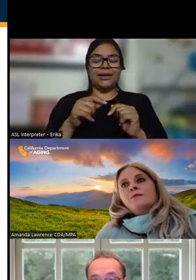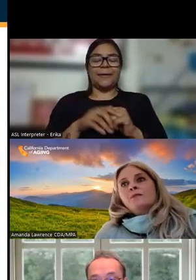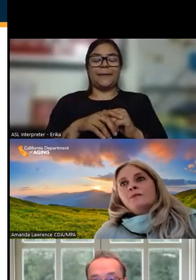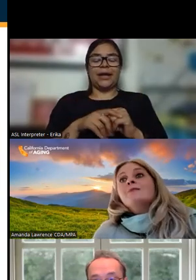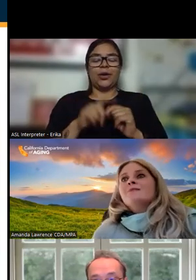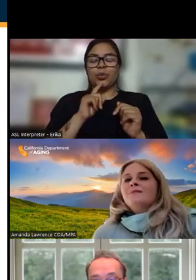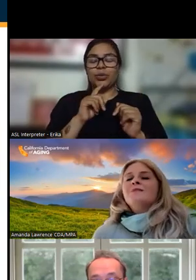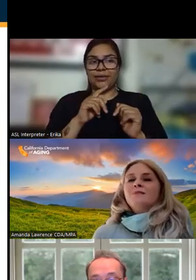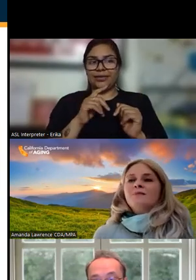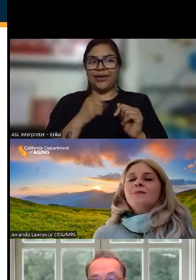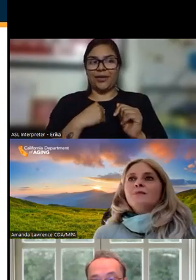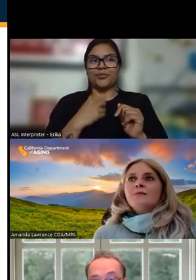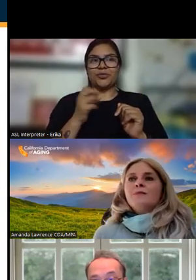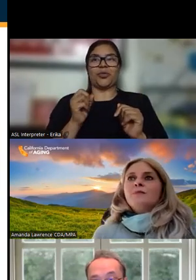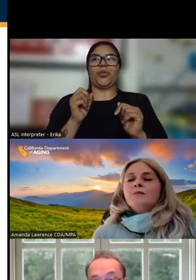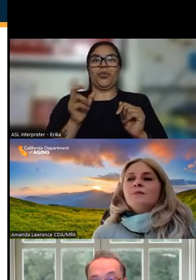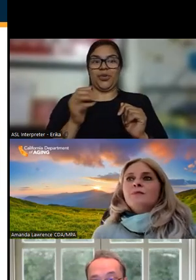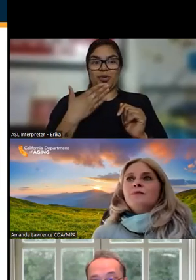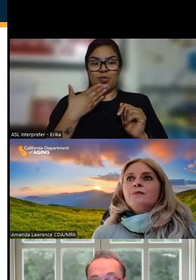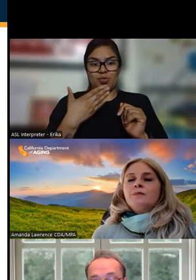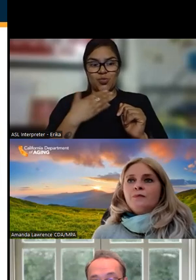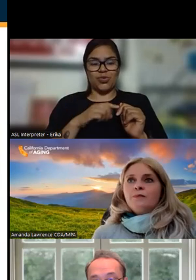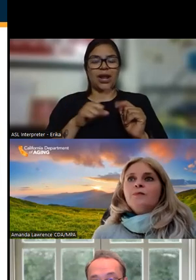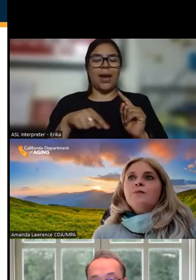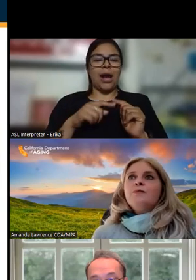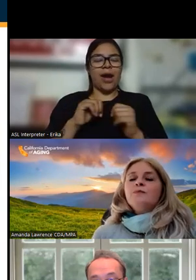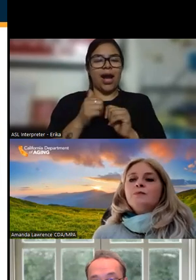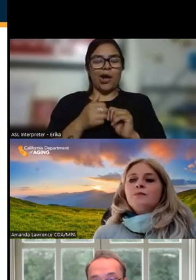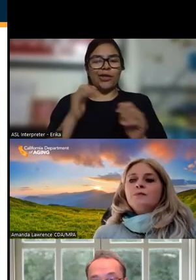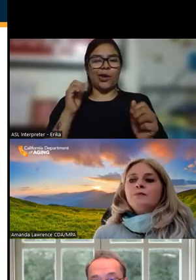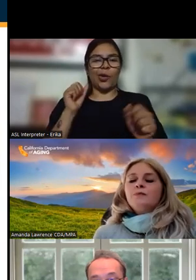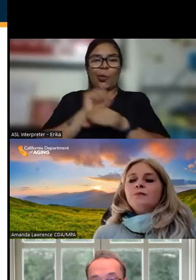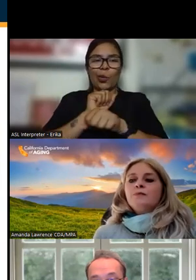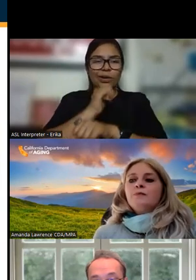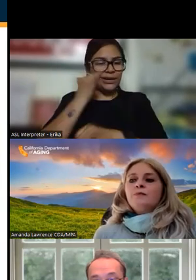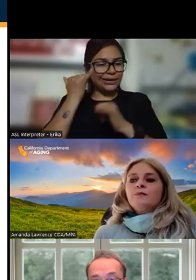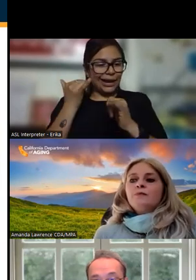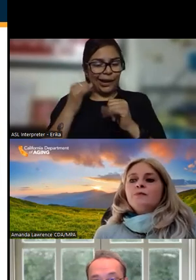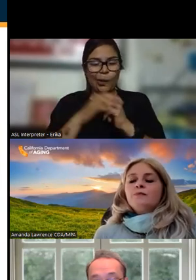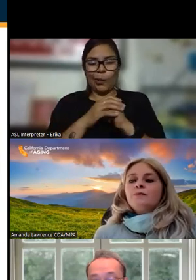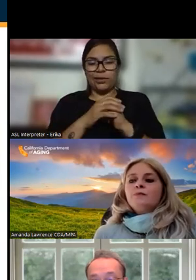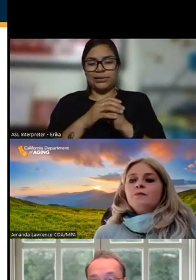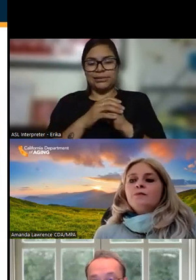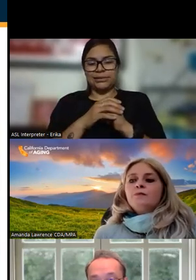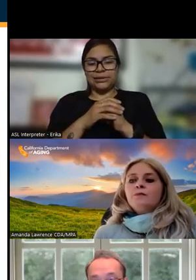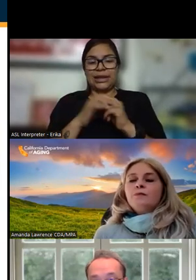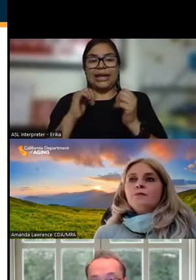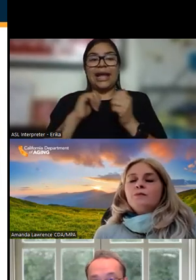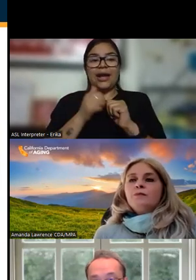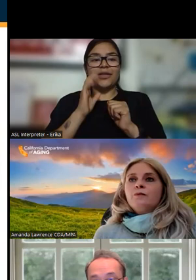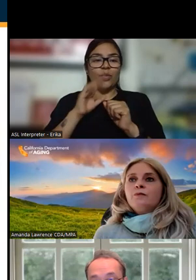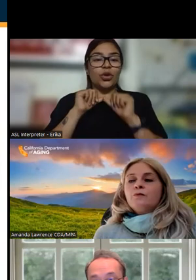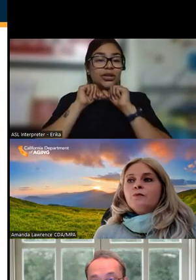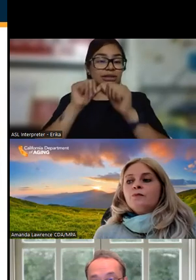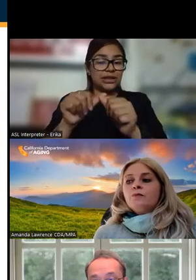with the kind of breadth of coalition they're looking at, and also how they're going to snowball it into the